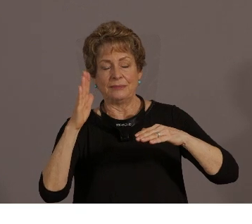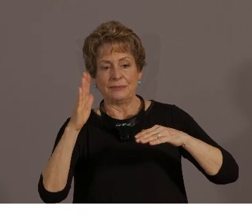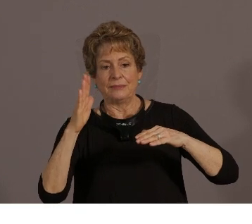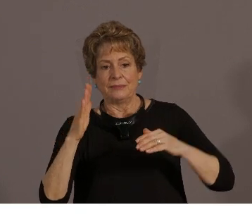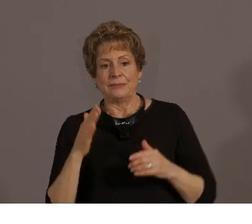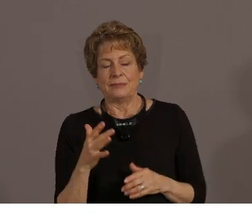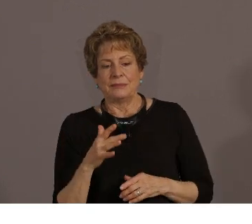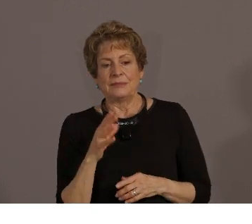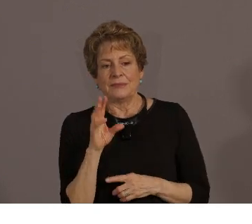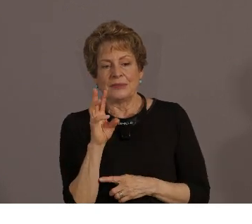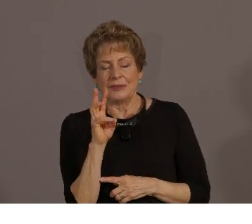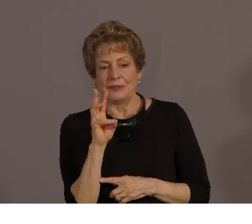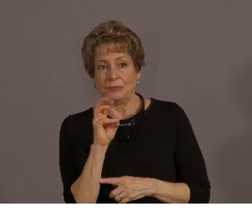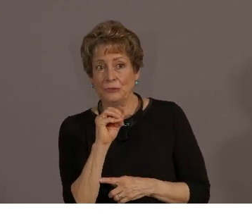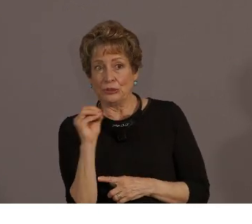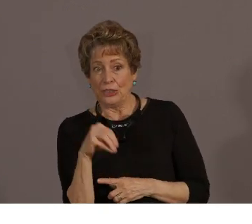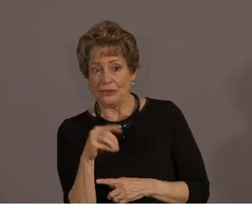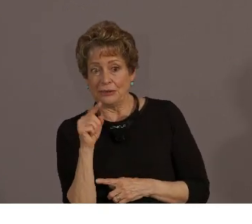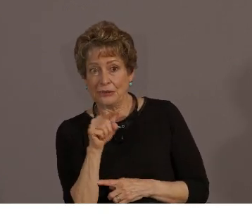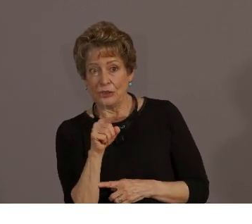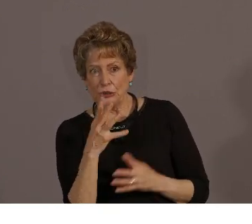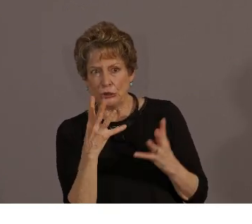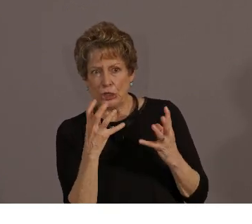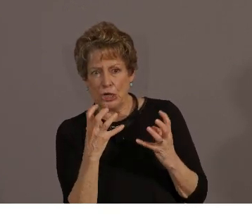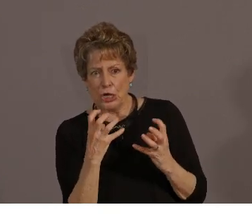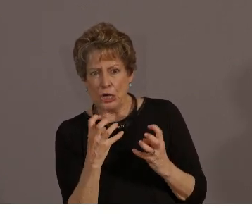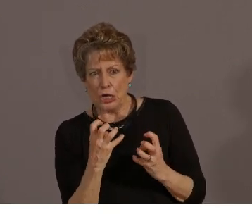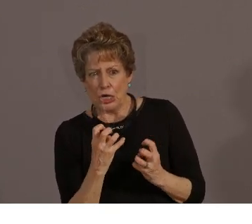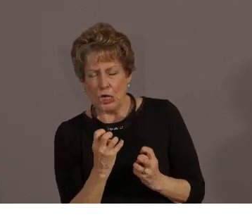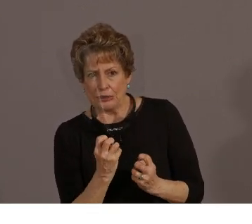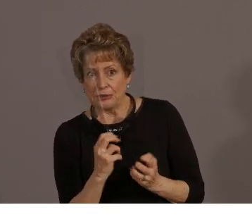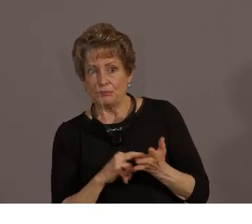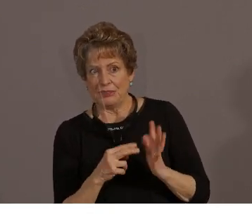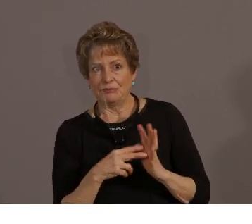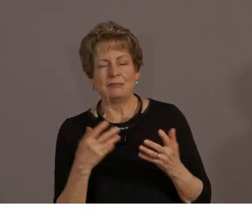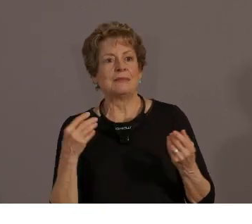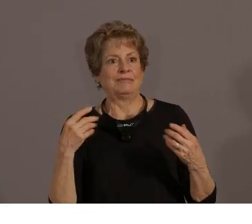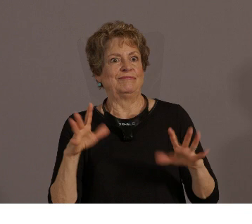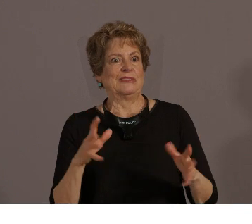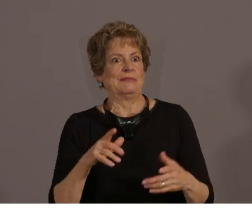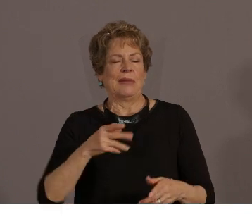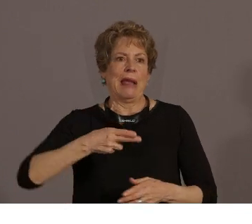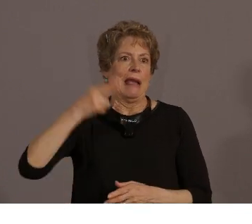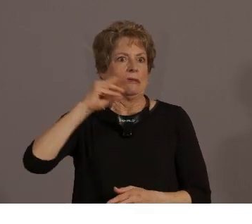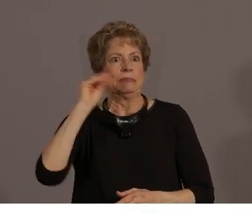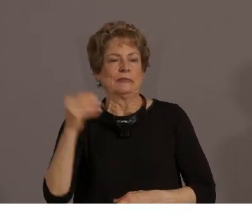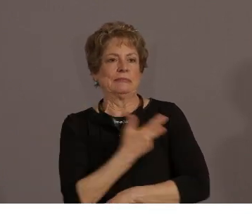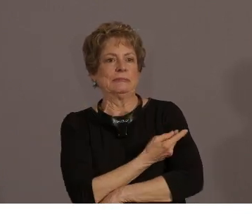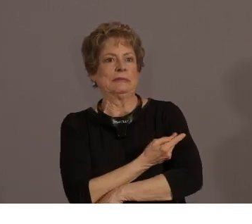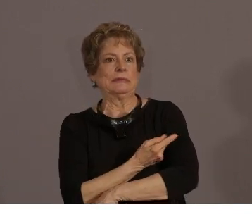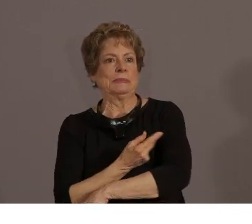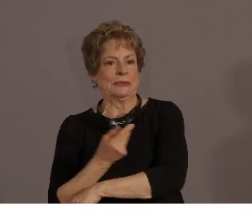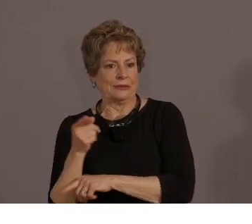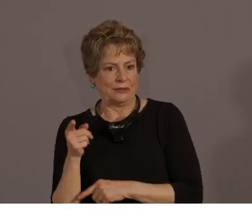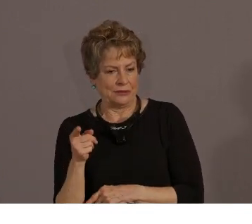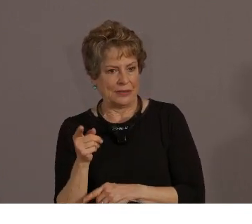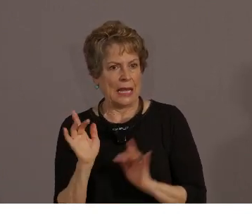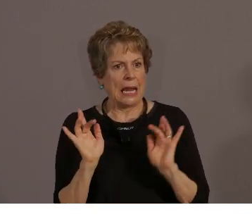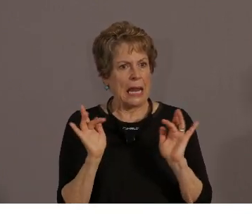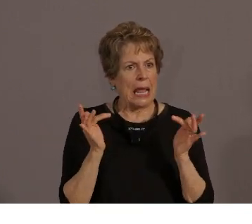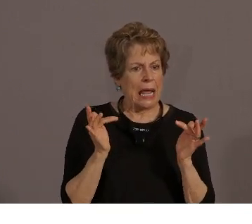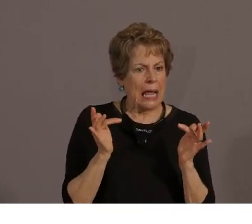are more people, a higher percentage of individuals that have been vaccinated over the age of 65. Lighter means